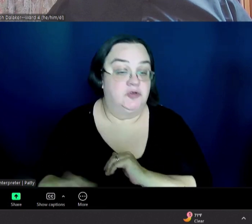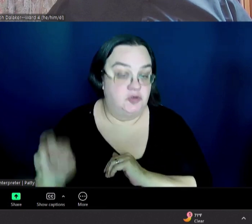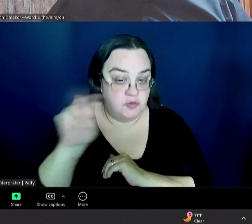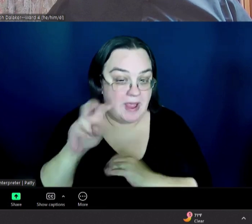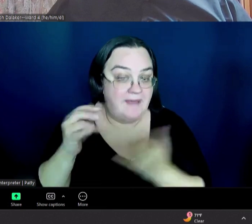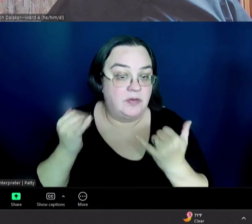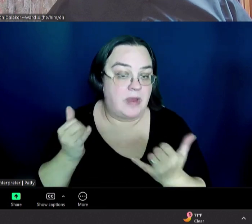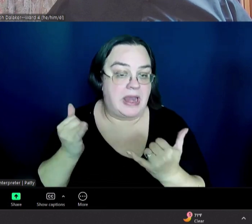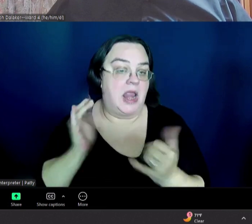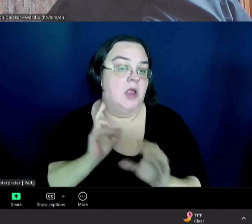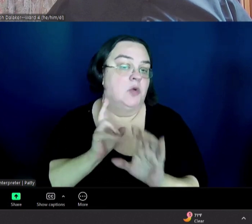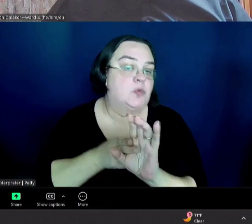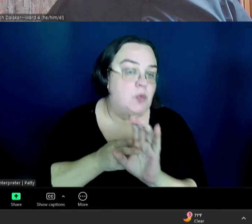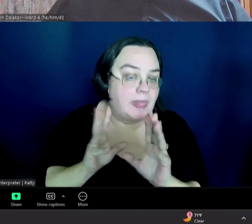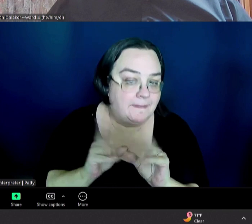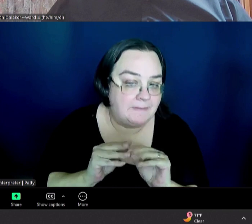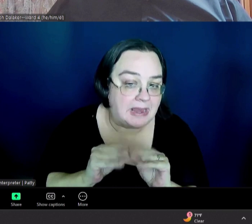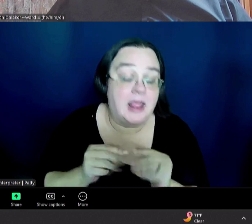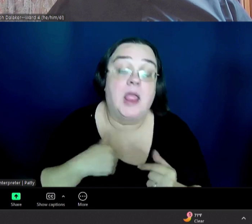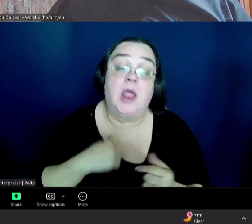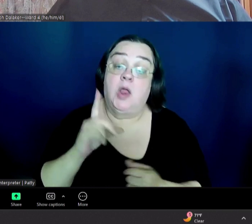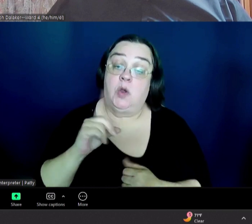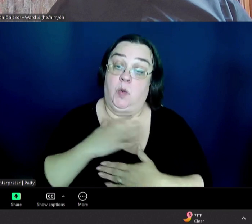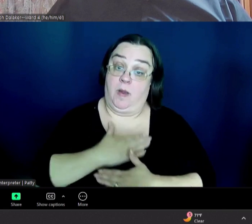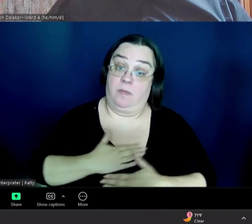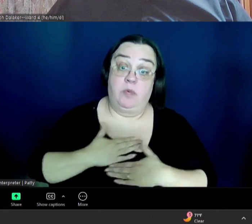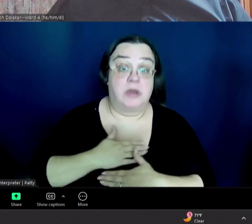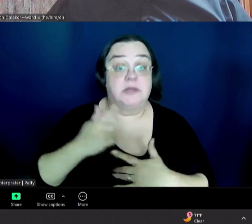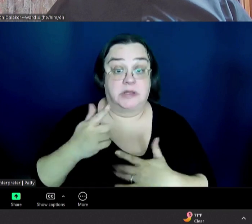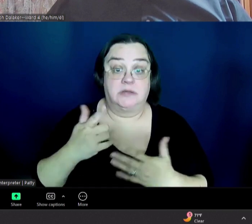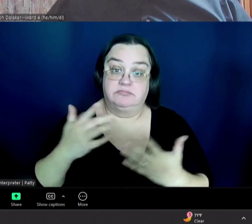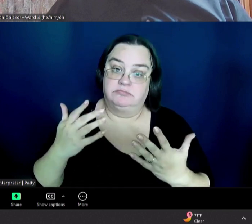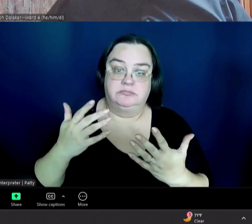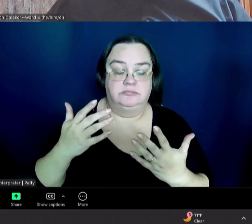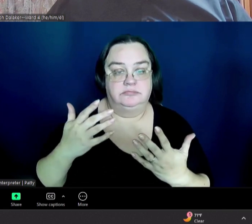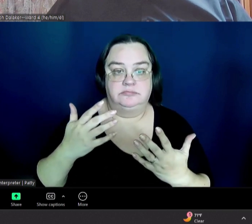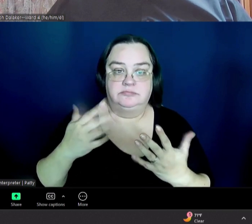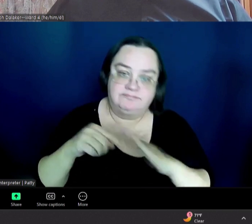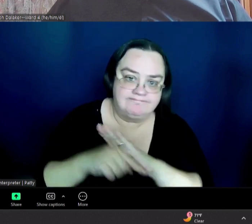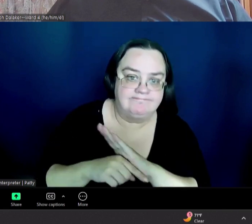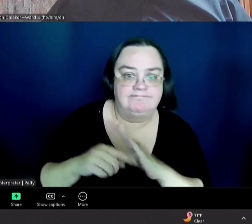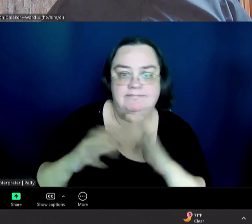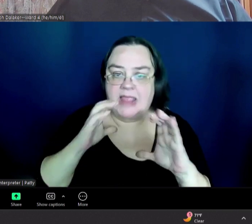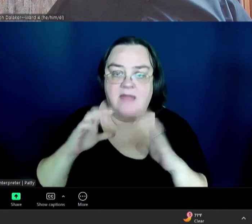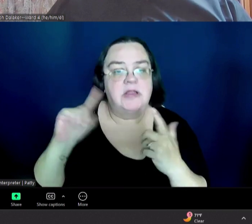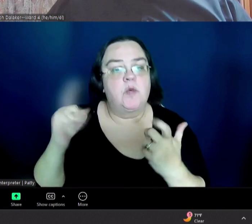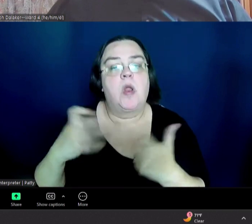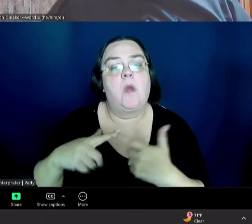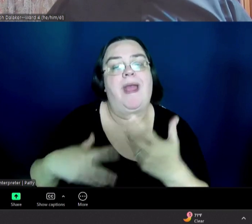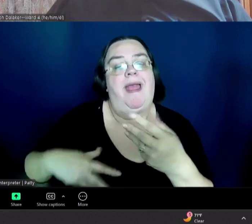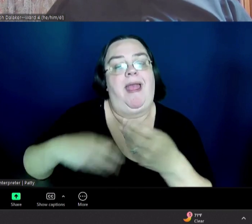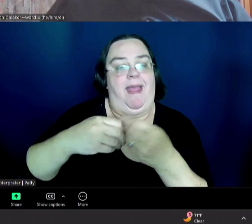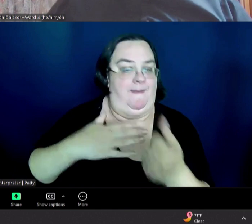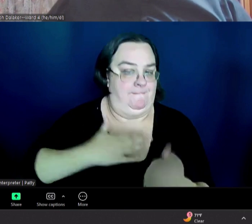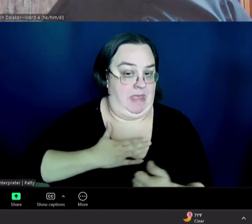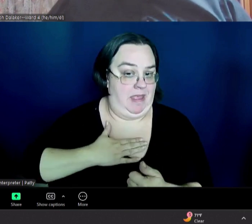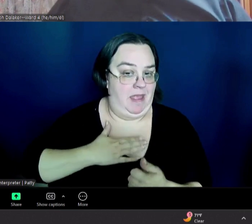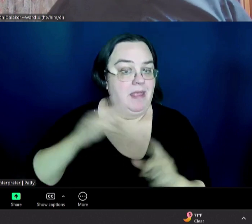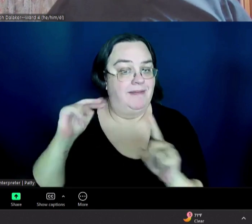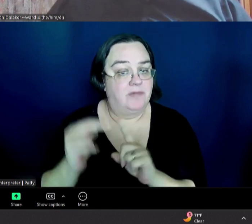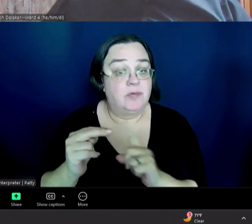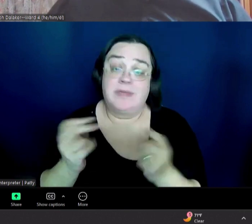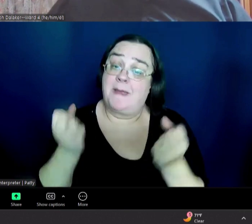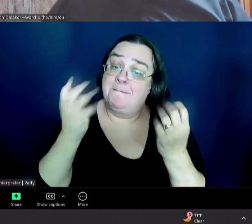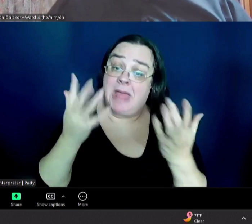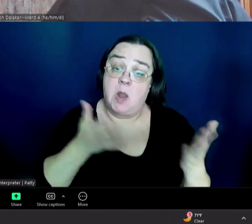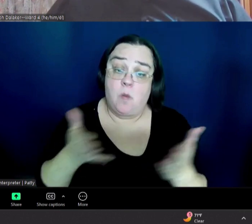the meeting, and I appreciate the robust conversation, and I would just want to add my voice too. There are many ways to honor